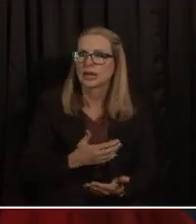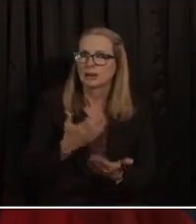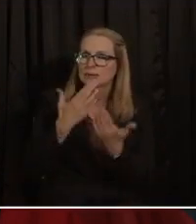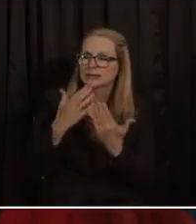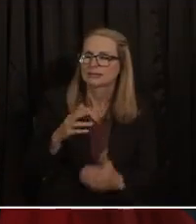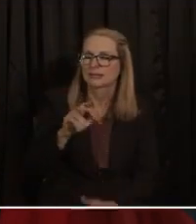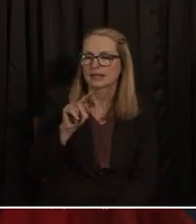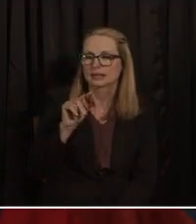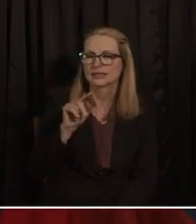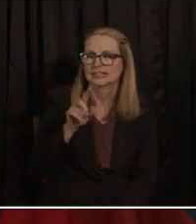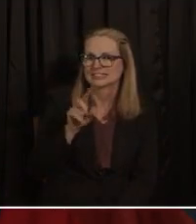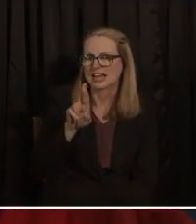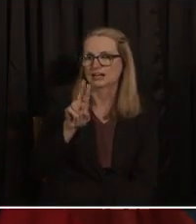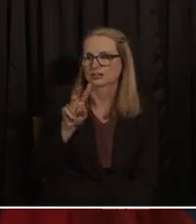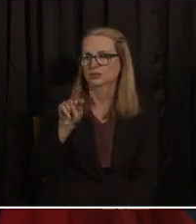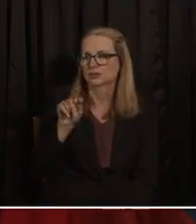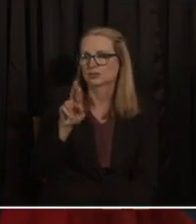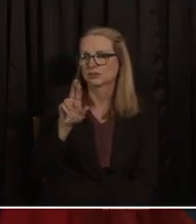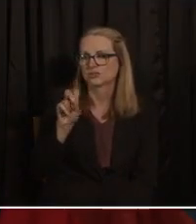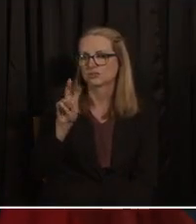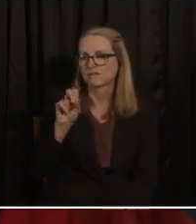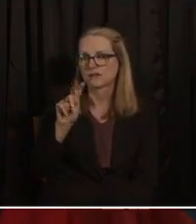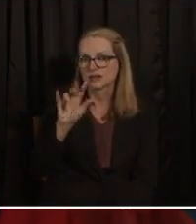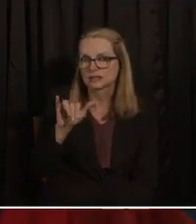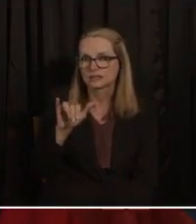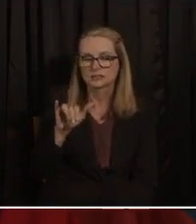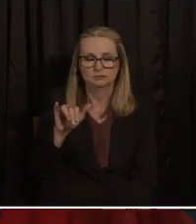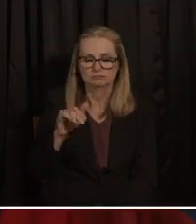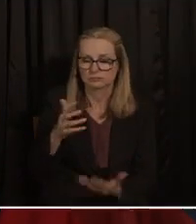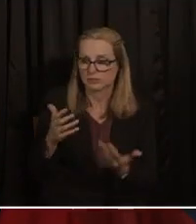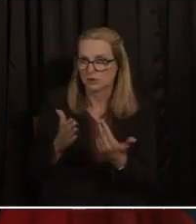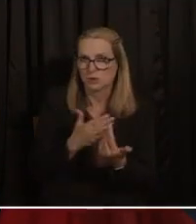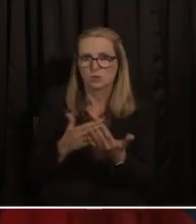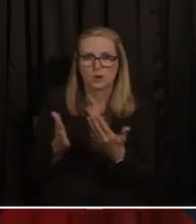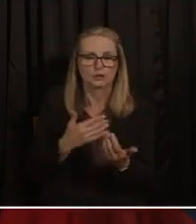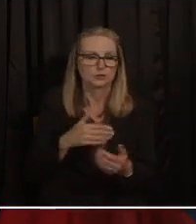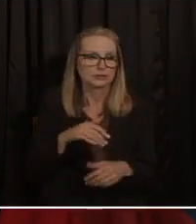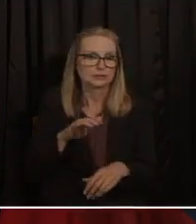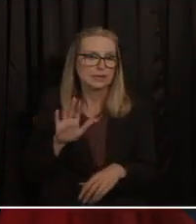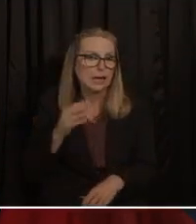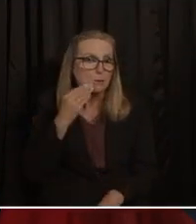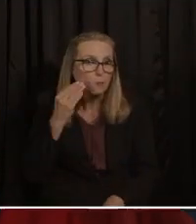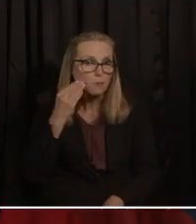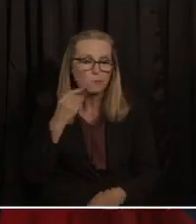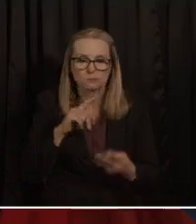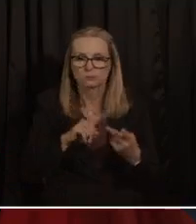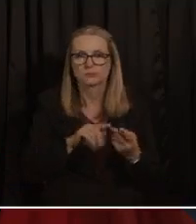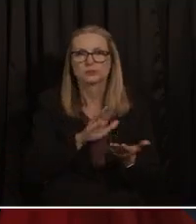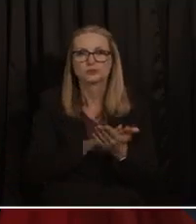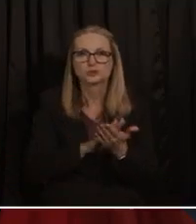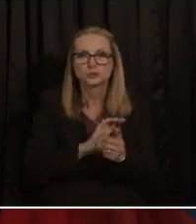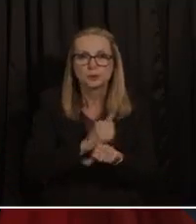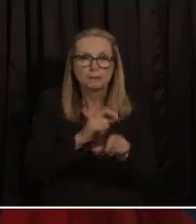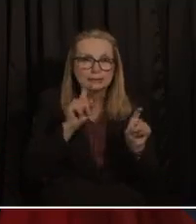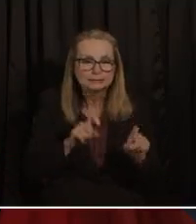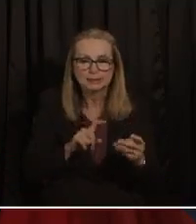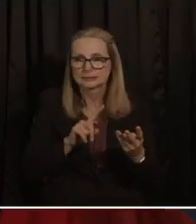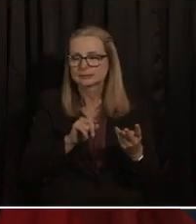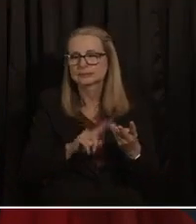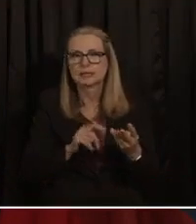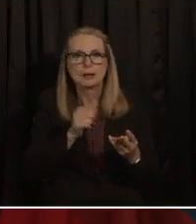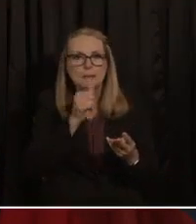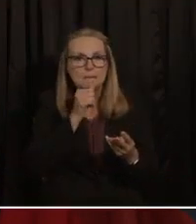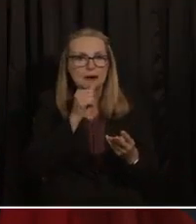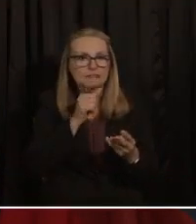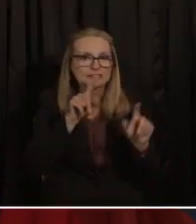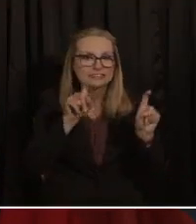Travonti. These efforts combined, whether it's the at-home test, the school-based test, the community testing, support for private testing, is really